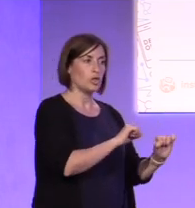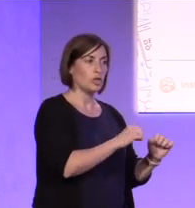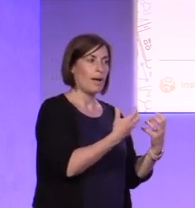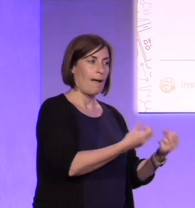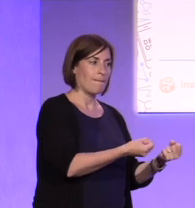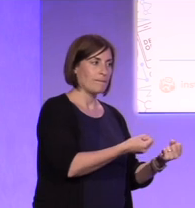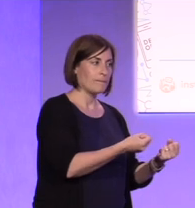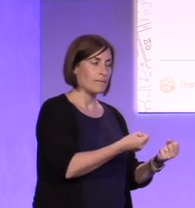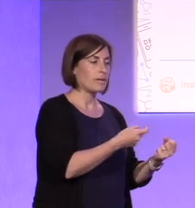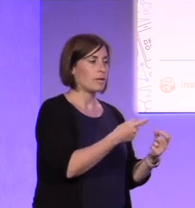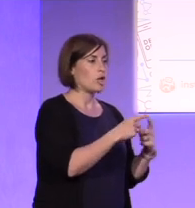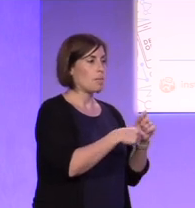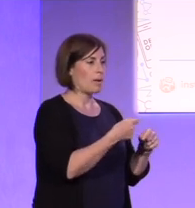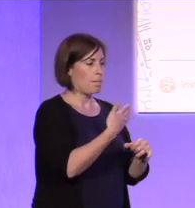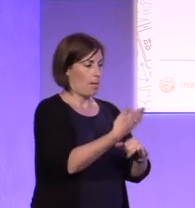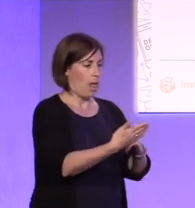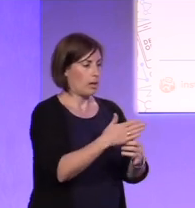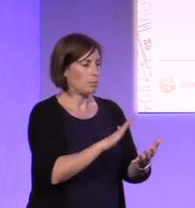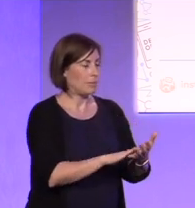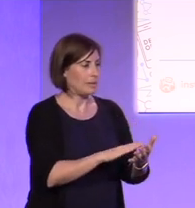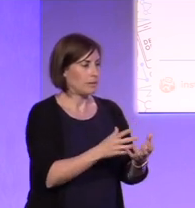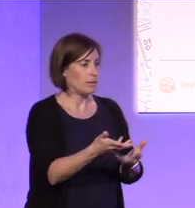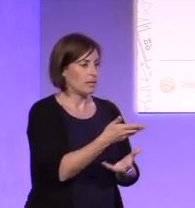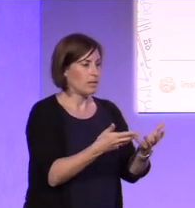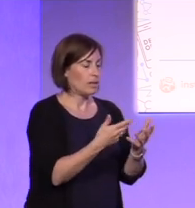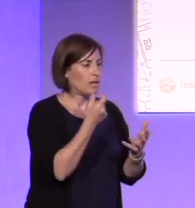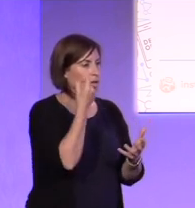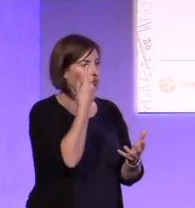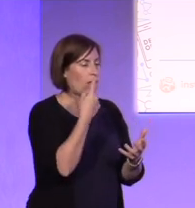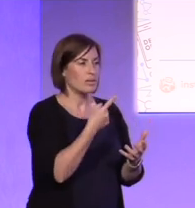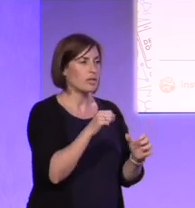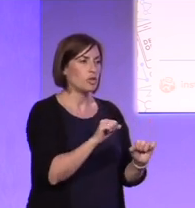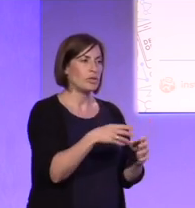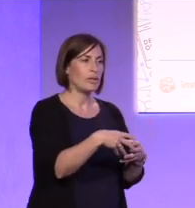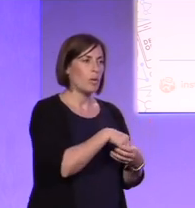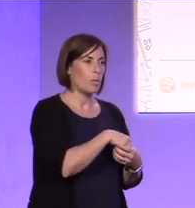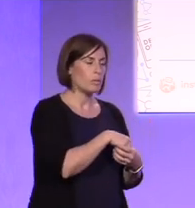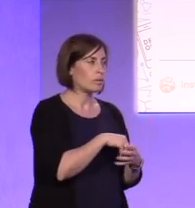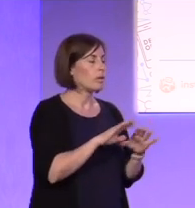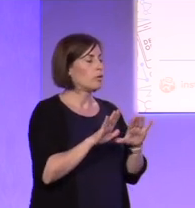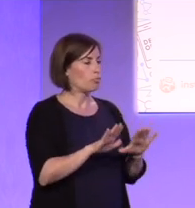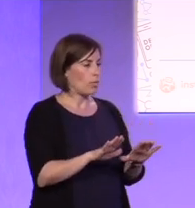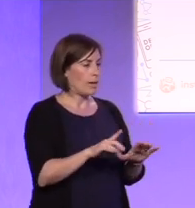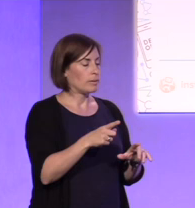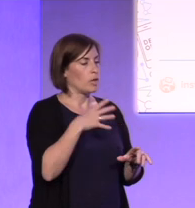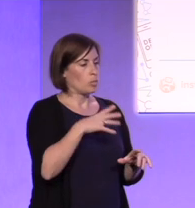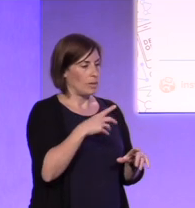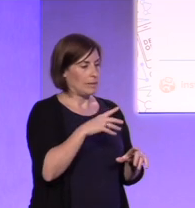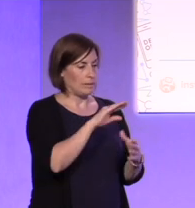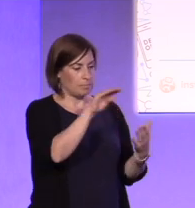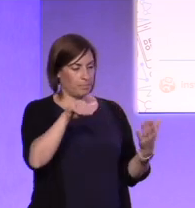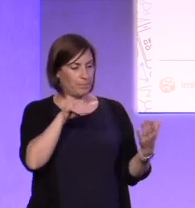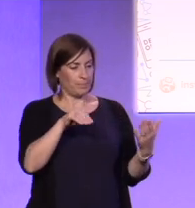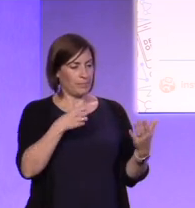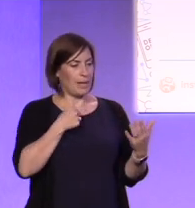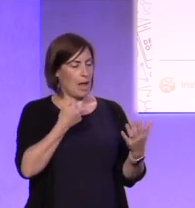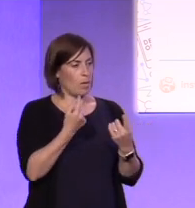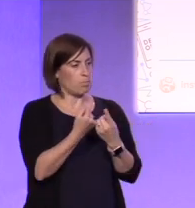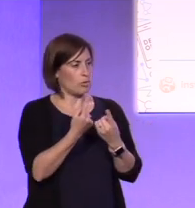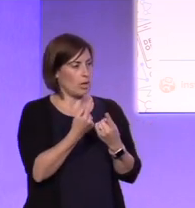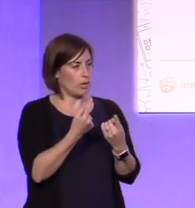ops, security, service management a first-class citizen, pull all of these things back into our product backlog, make everything